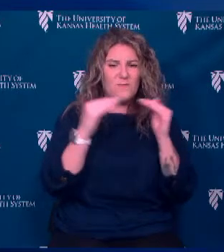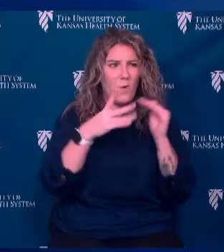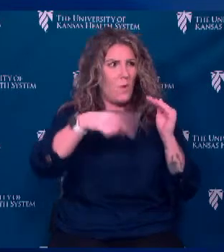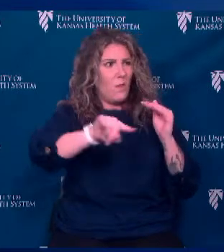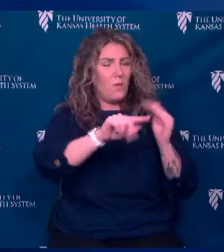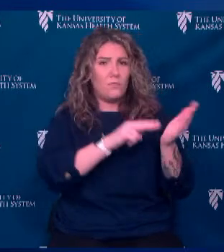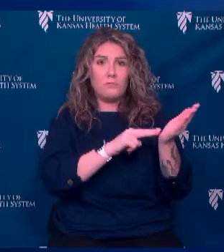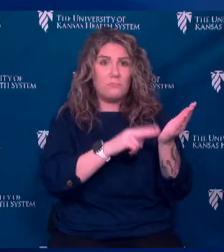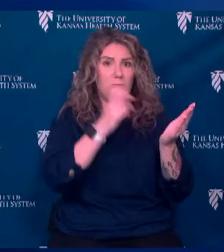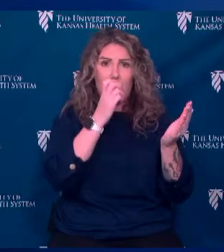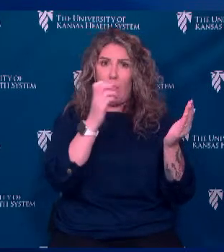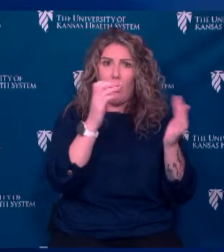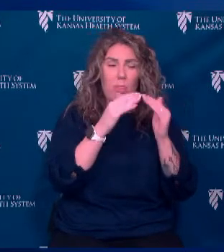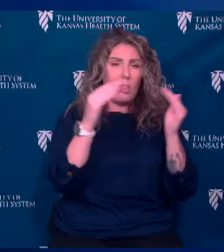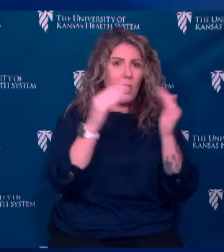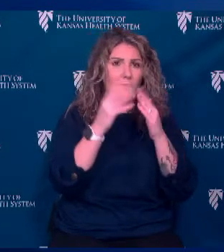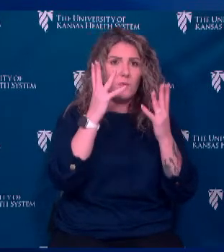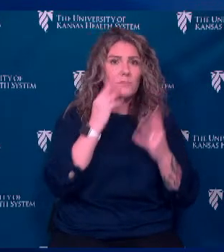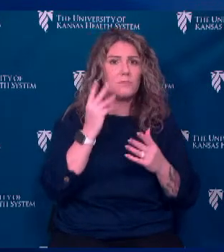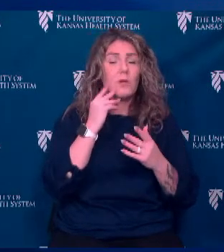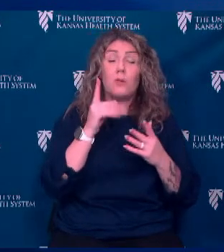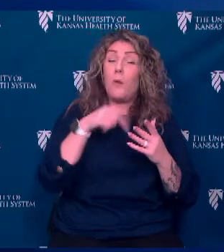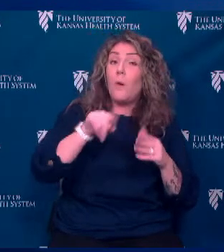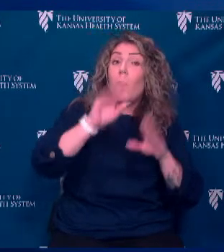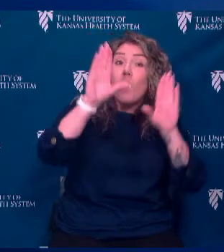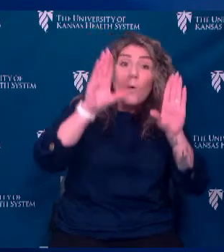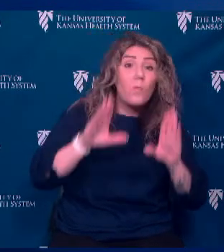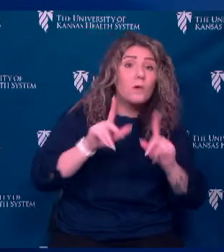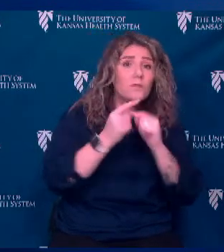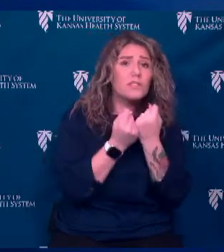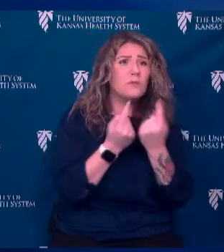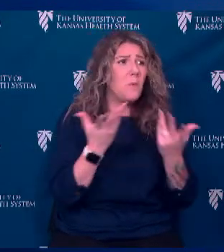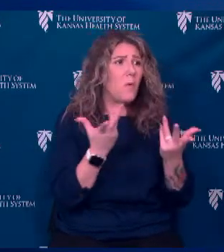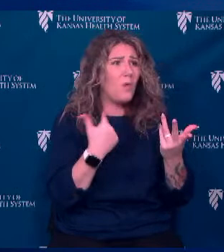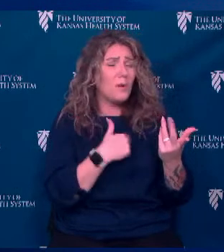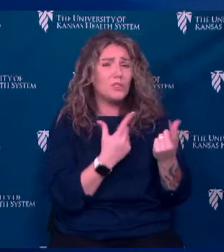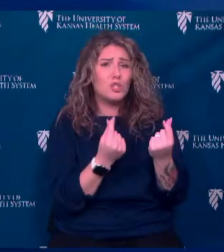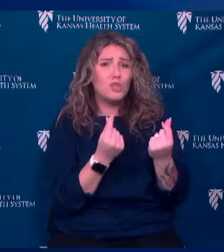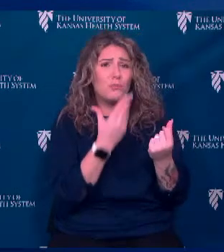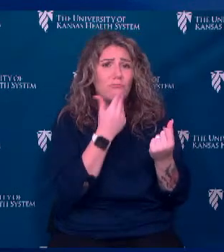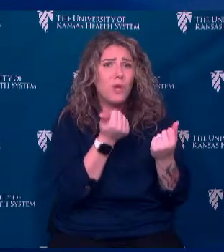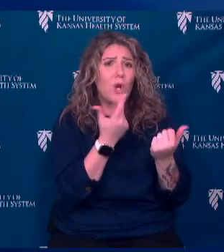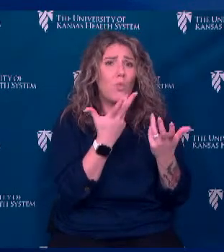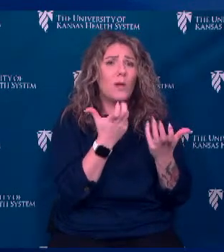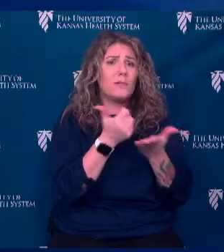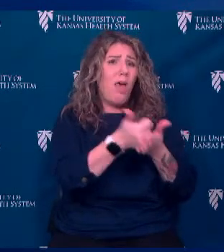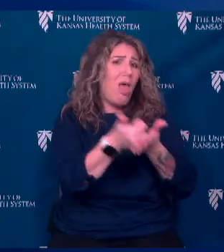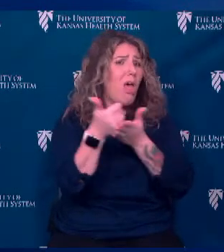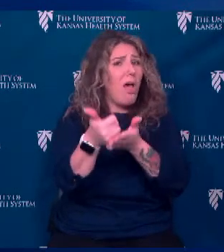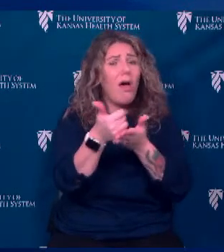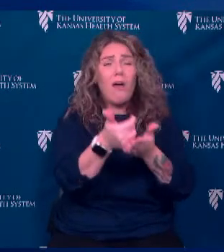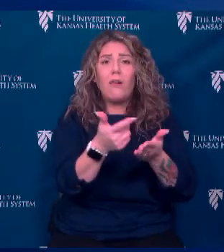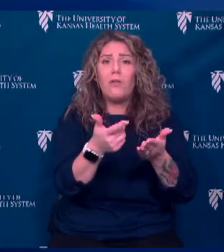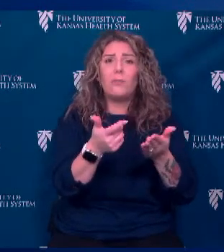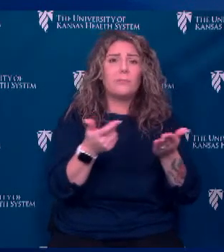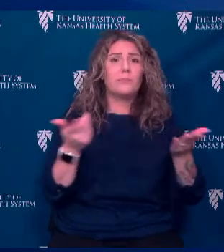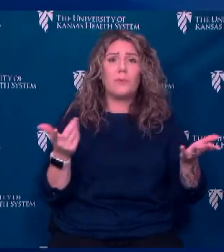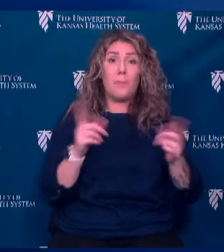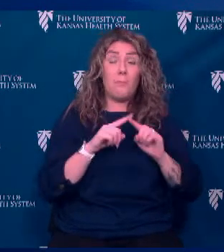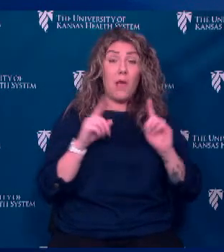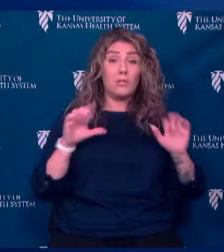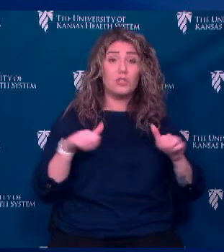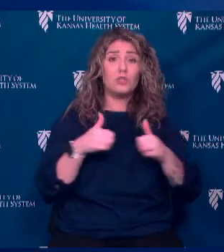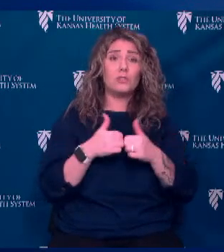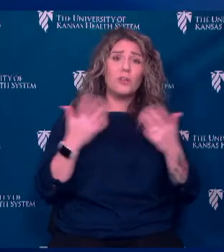and they are great people. They are a great team, and they kept saying, "What can we do better? What can we do better?" They all want to help and pitch in and get there. The challenge